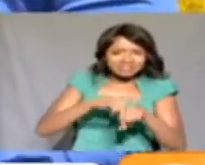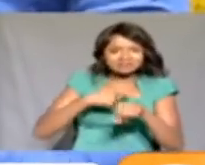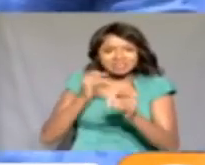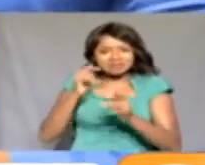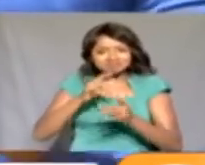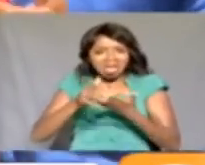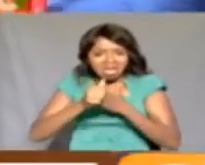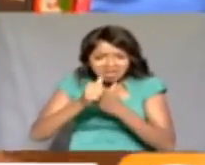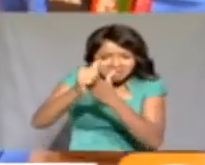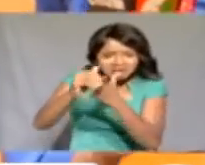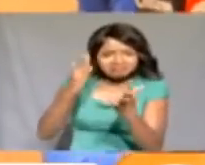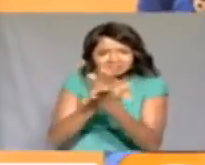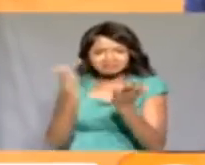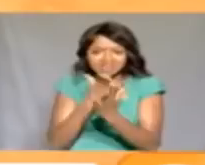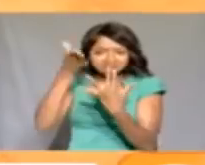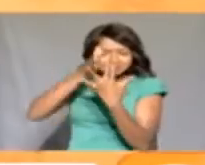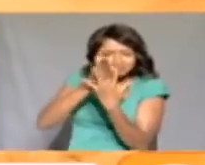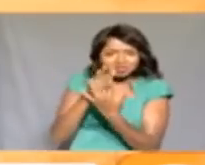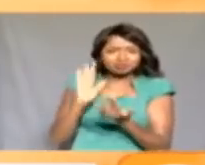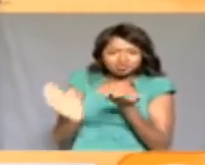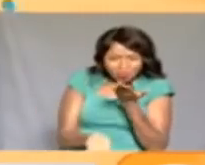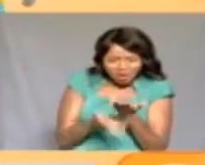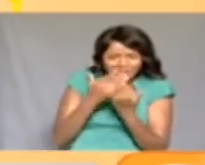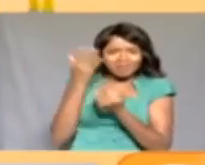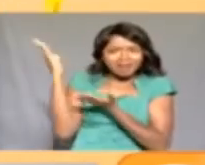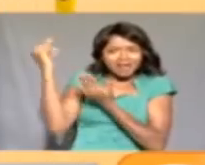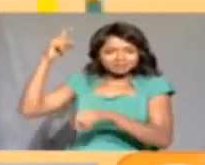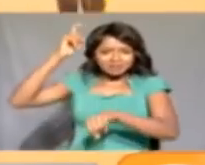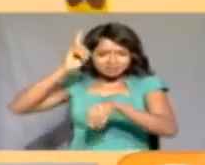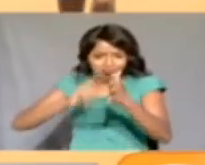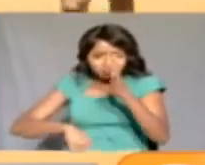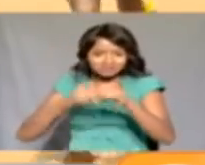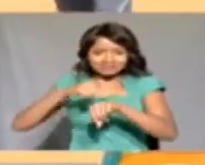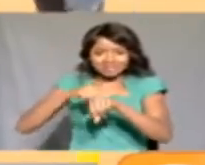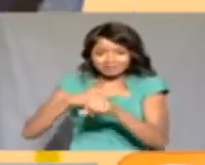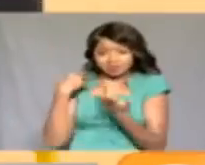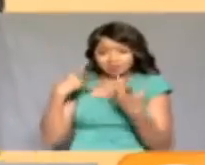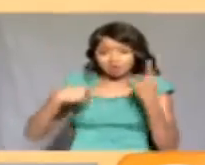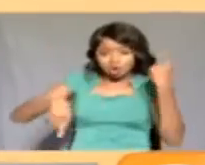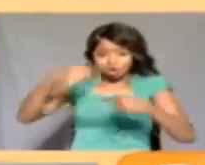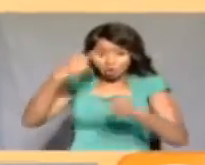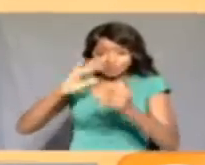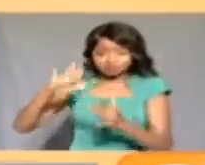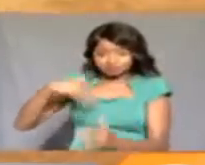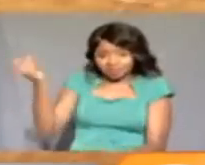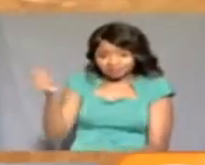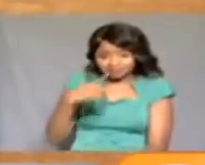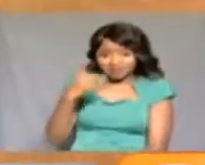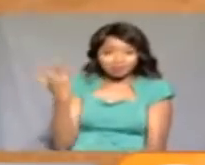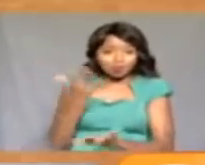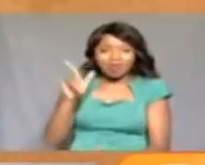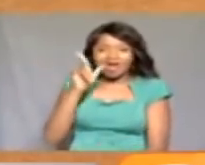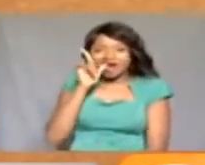middle. Just gives him a sense of what to expect when he's competing at the London Marathon next month.